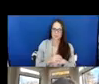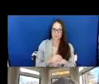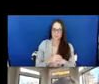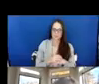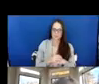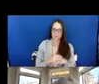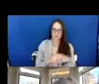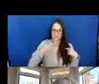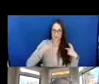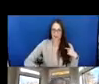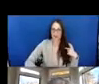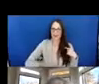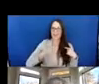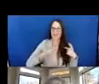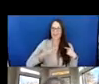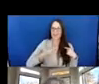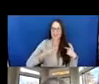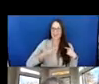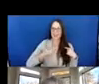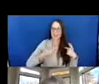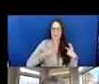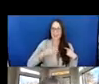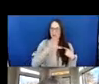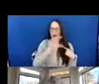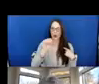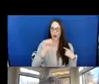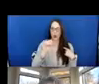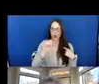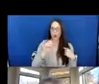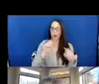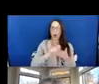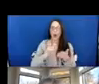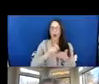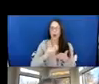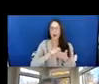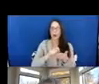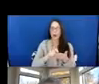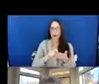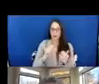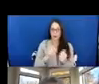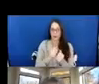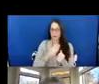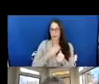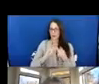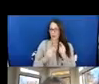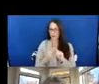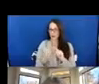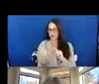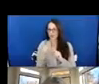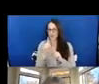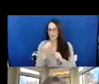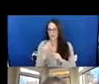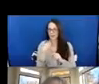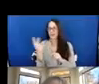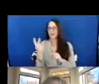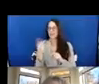am co-authoring this with my friend Donna, who she and I have met